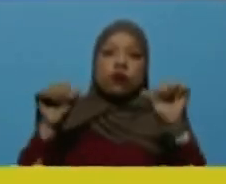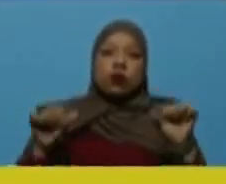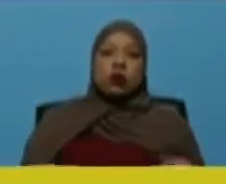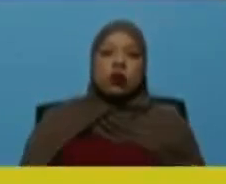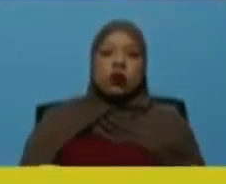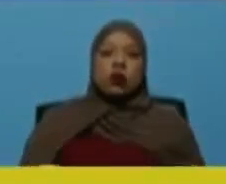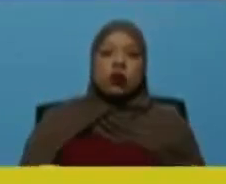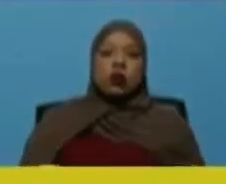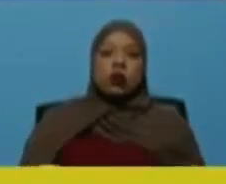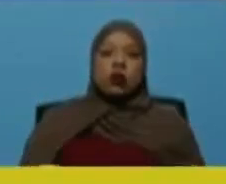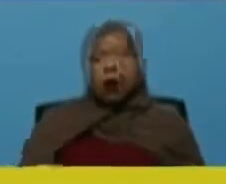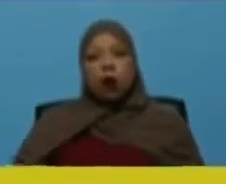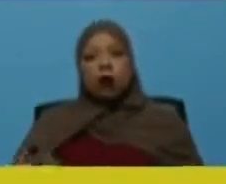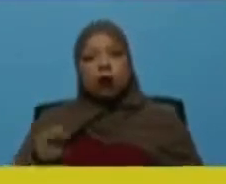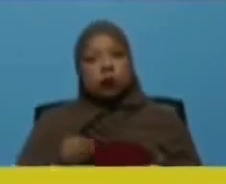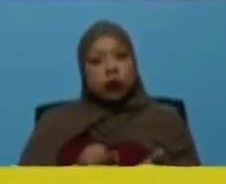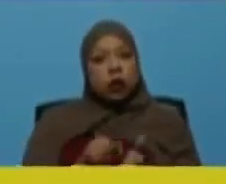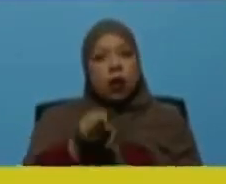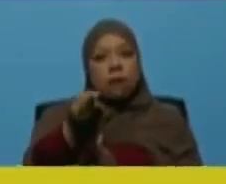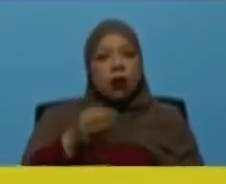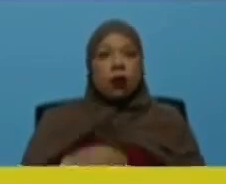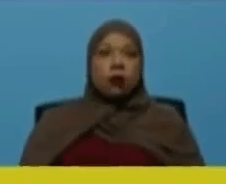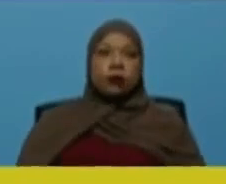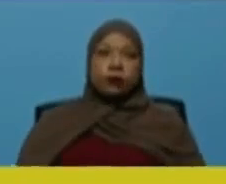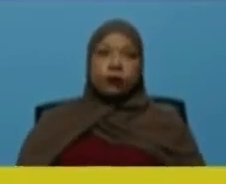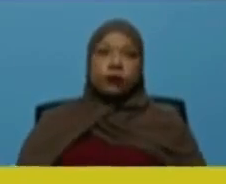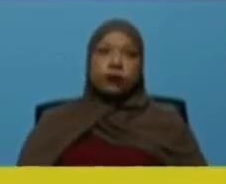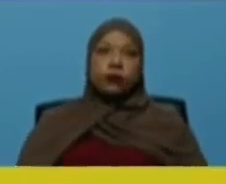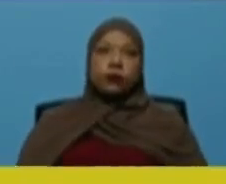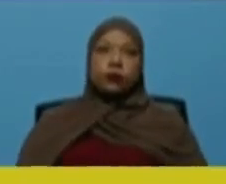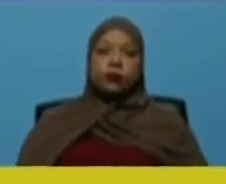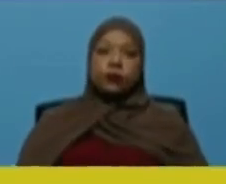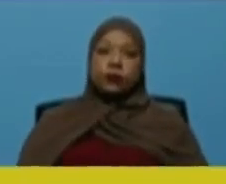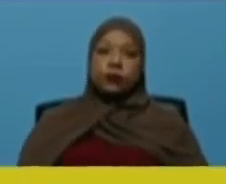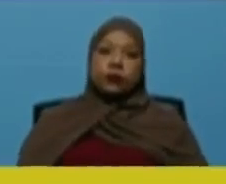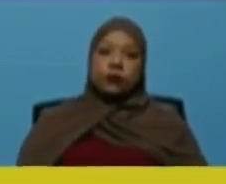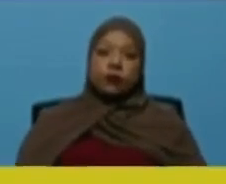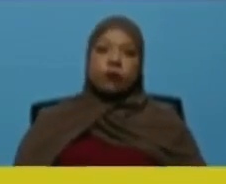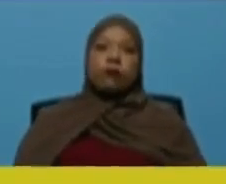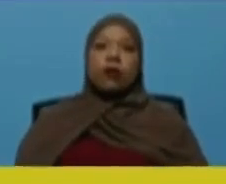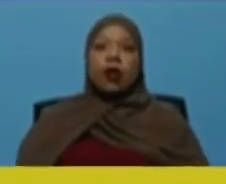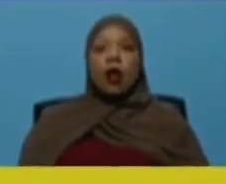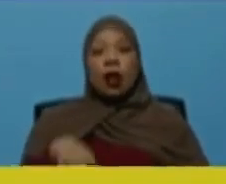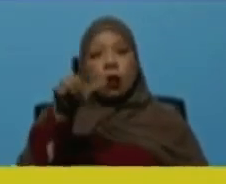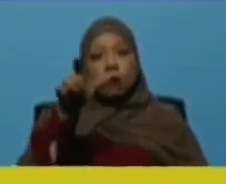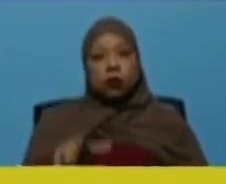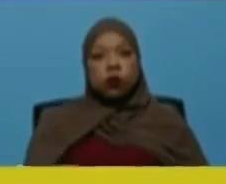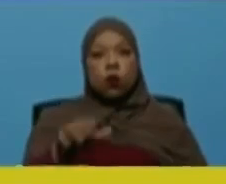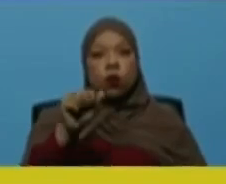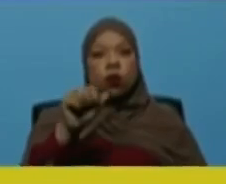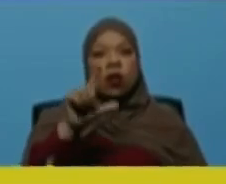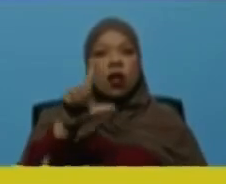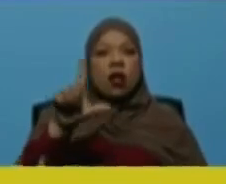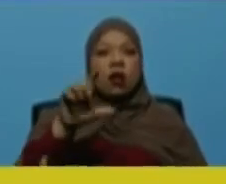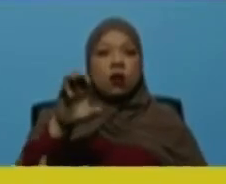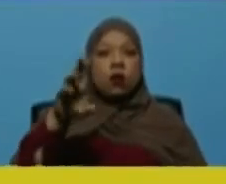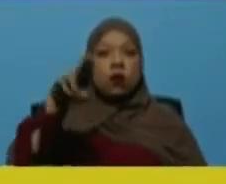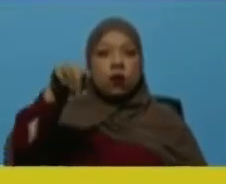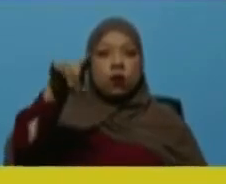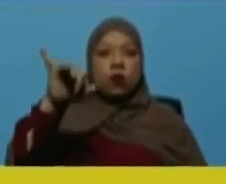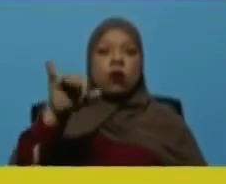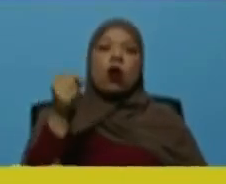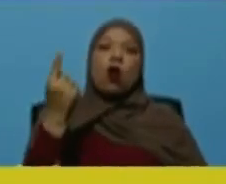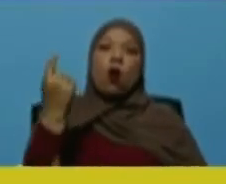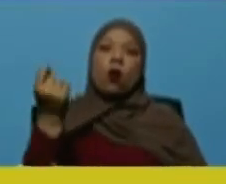fascism of Augusto Pinochet forever. Some people said that Allende died on September